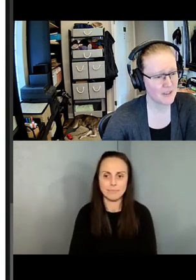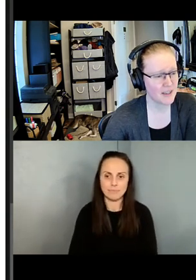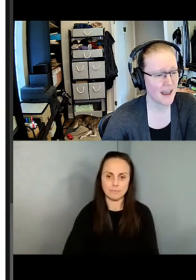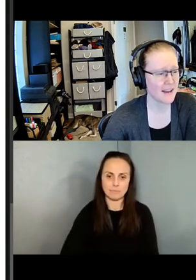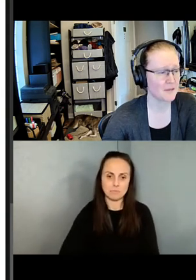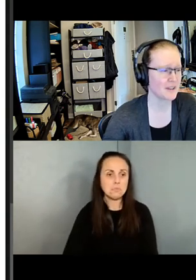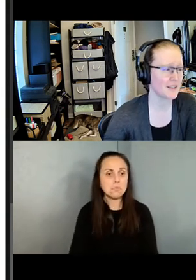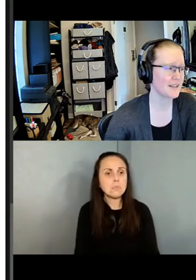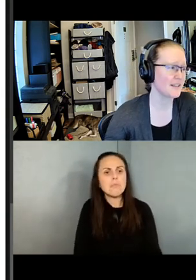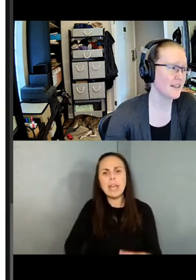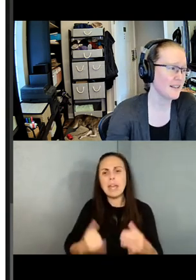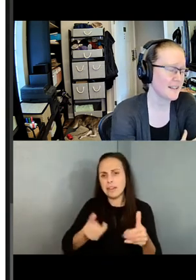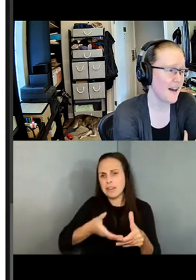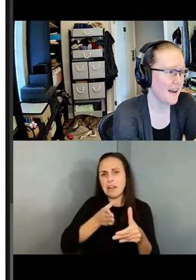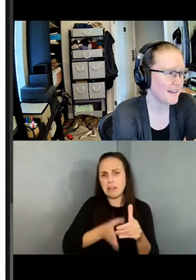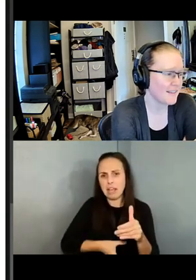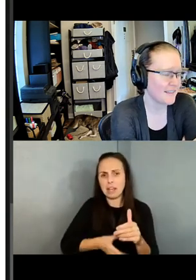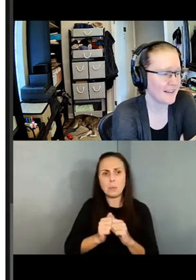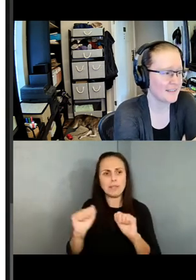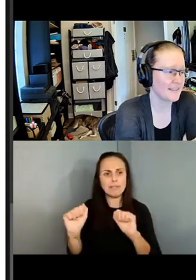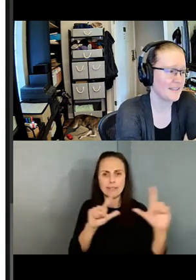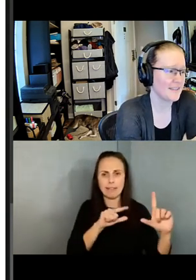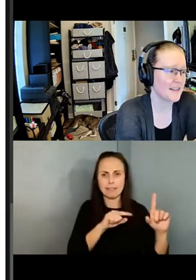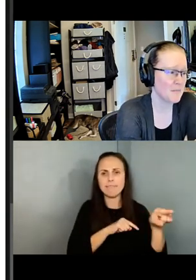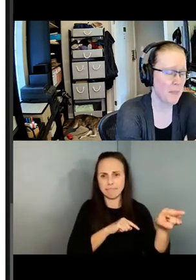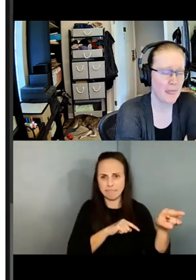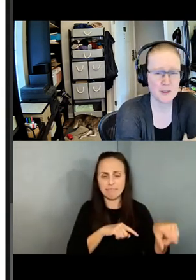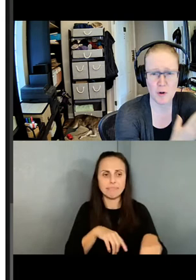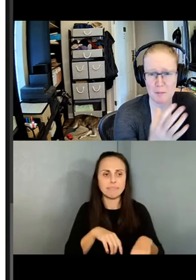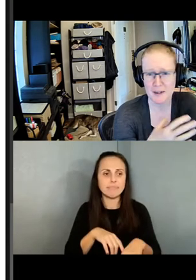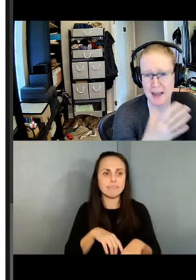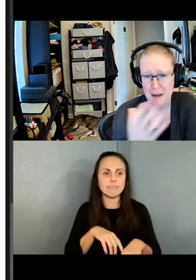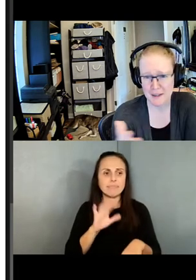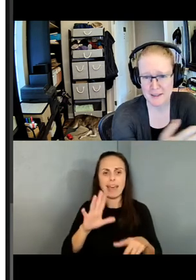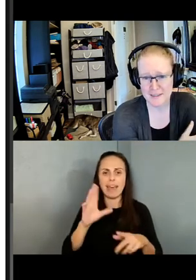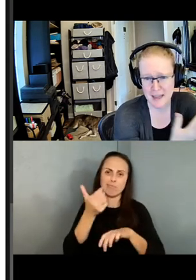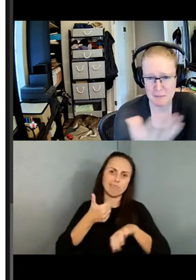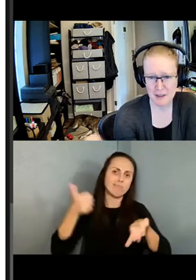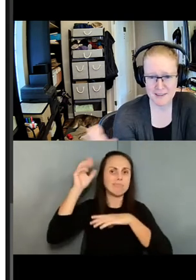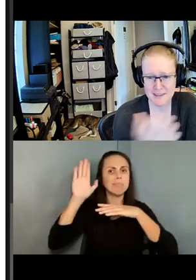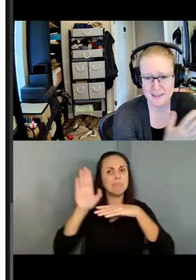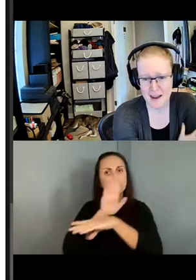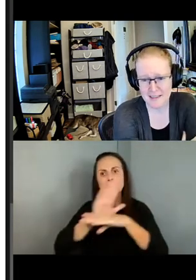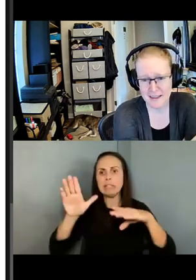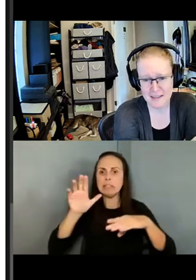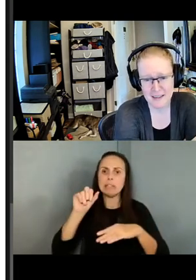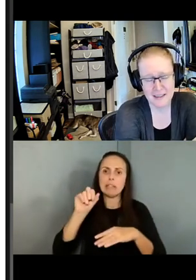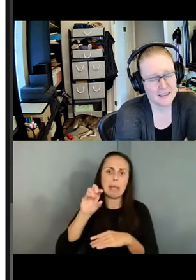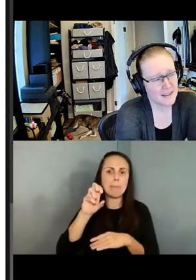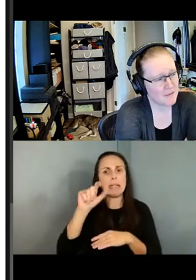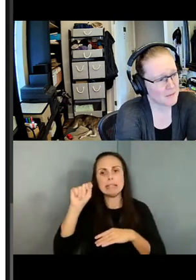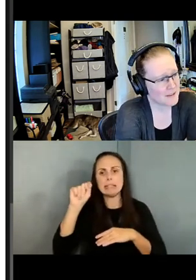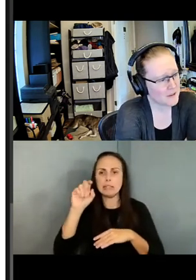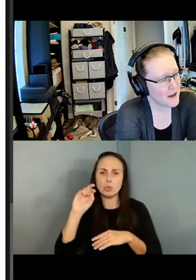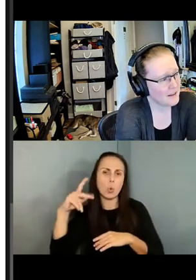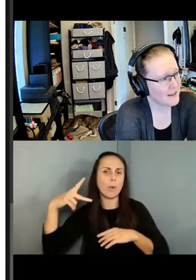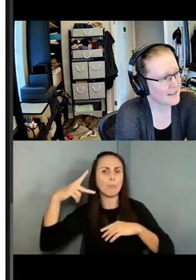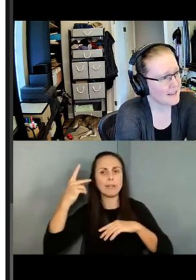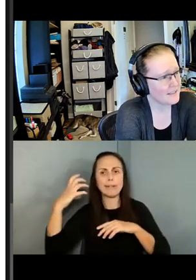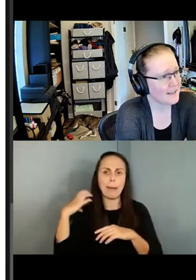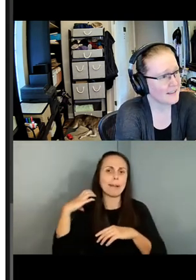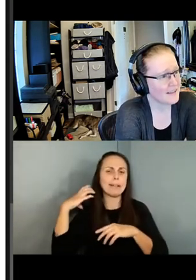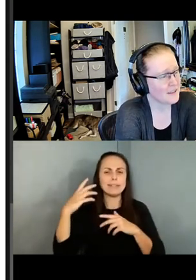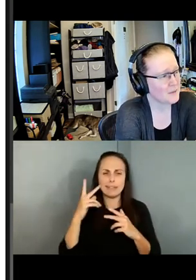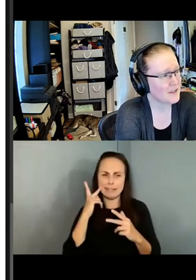And I'm just going to end with this slide, that this corporate capitalist ableist slide that every once in a while I